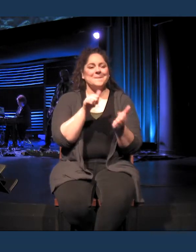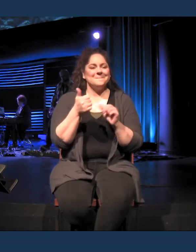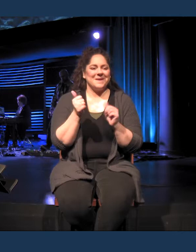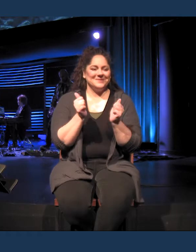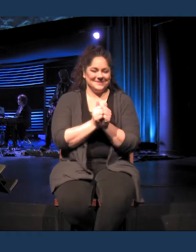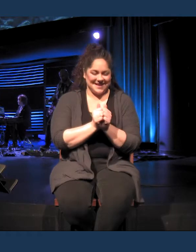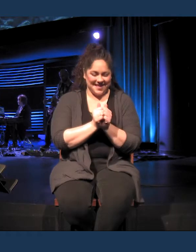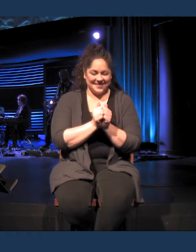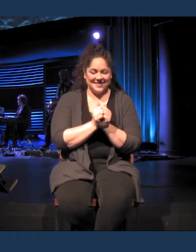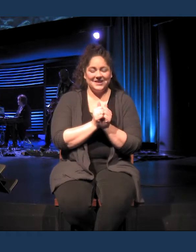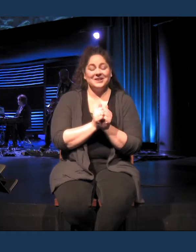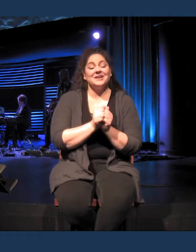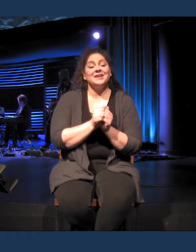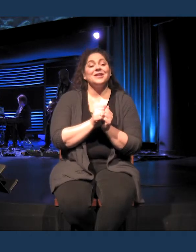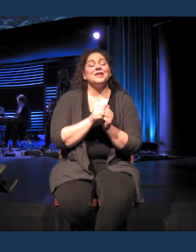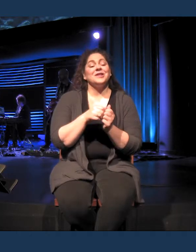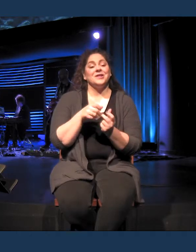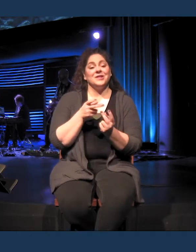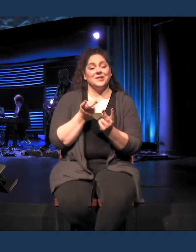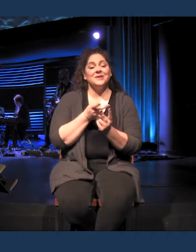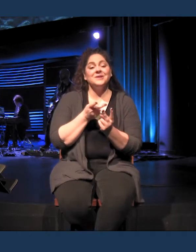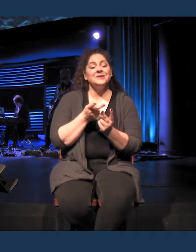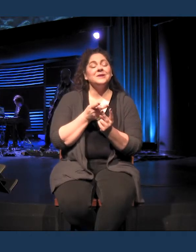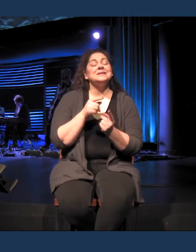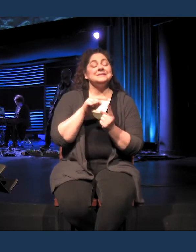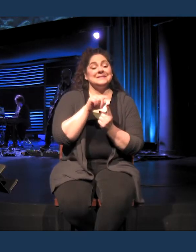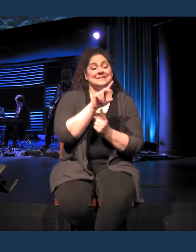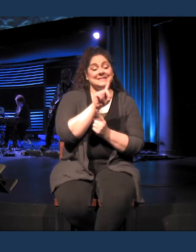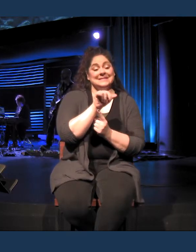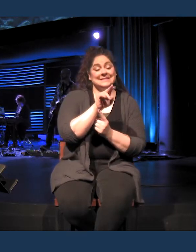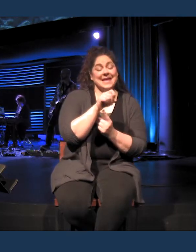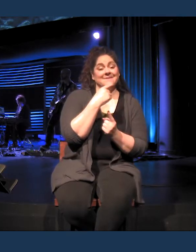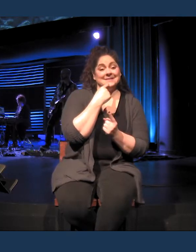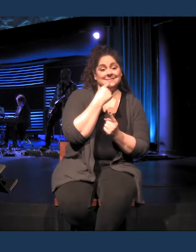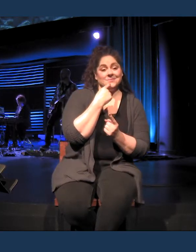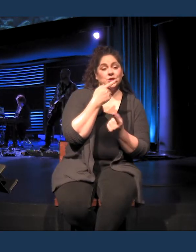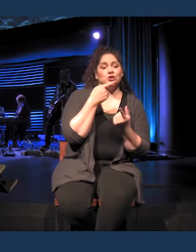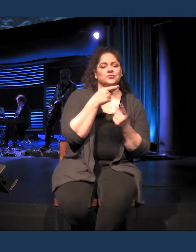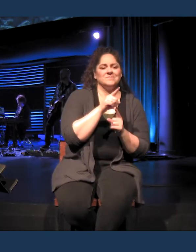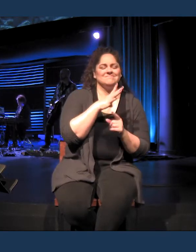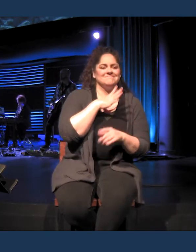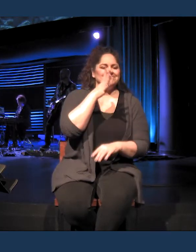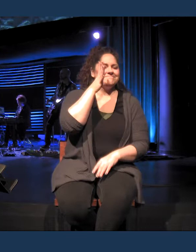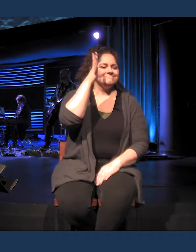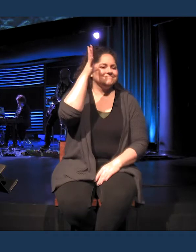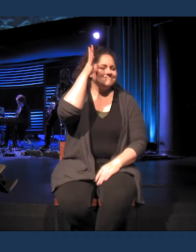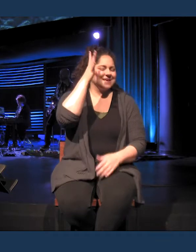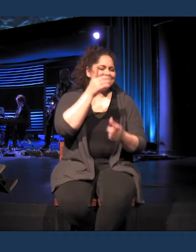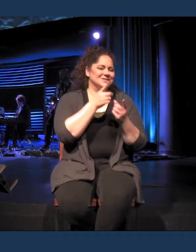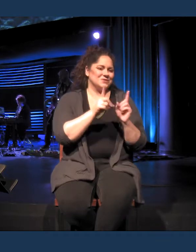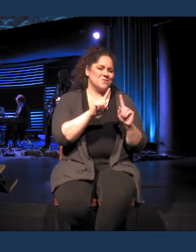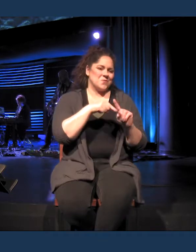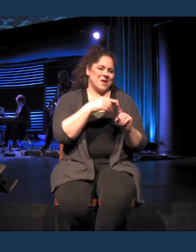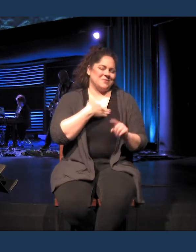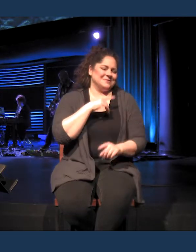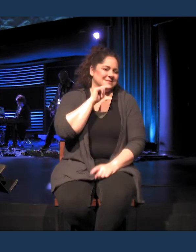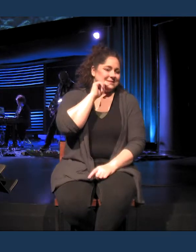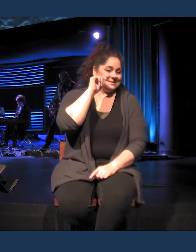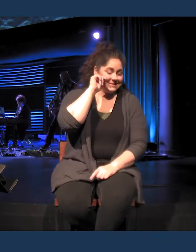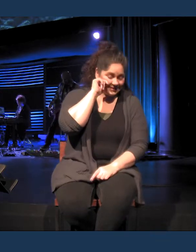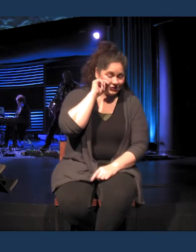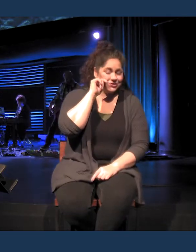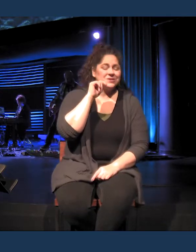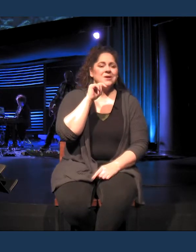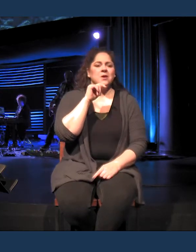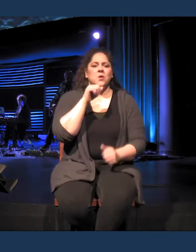together. David says, "In my early teens, during my parents' divorce and under peer pressure, I became